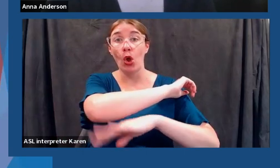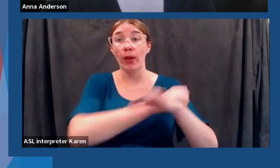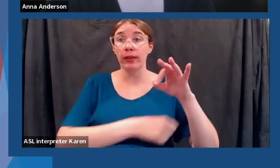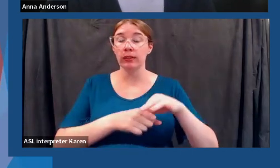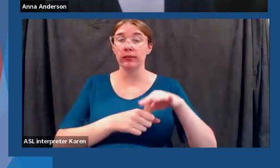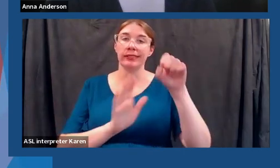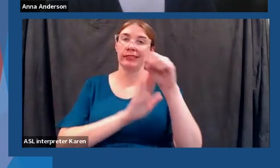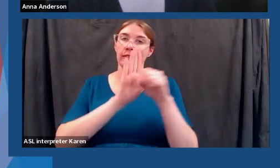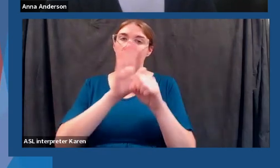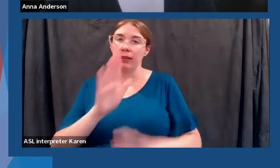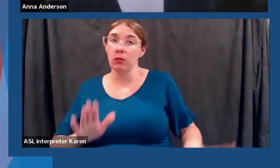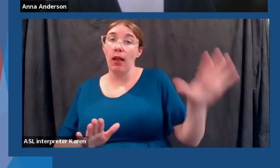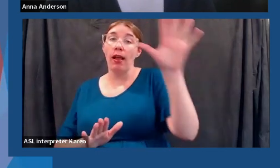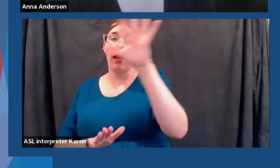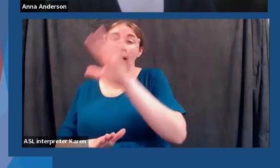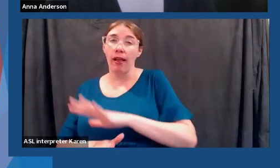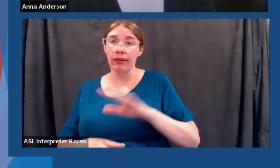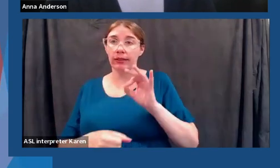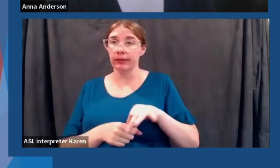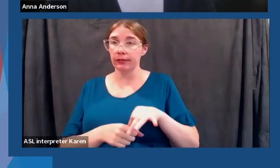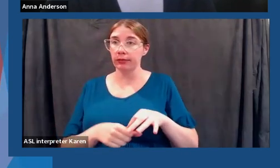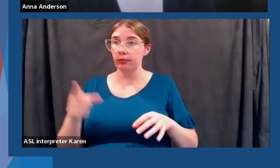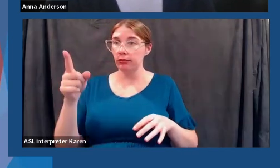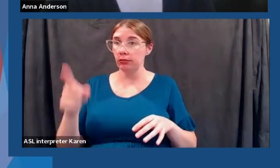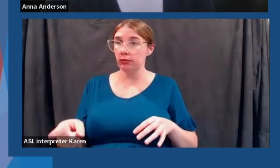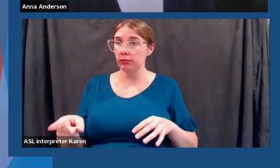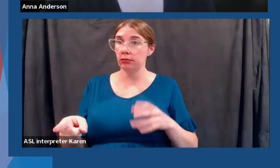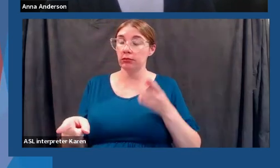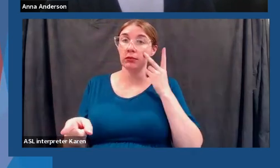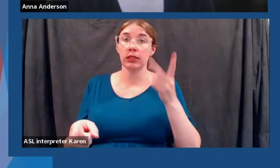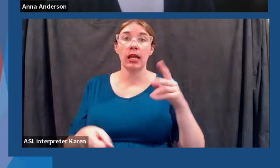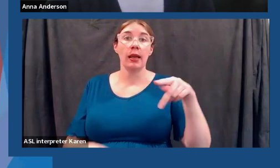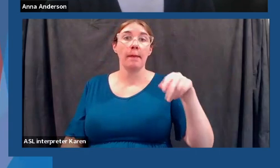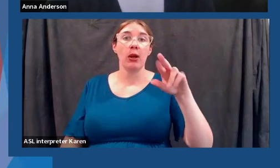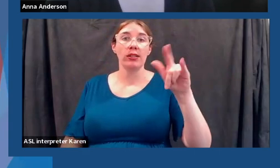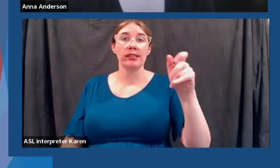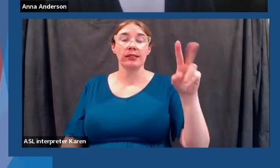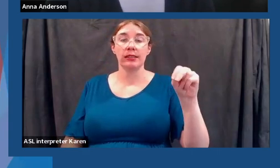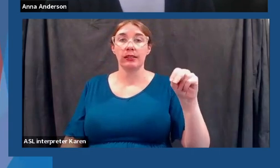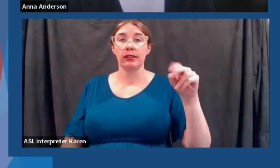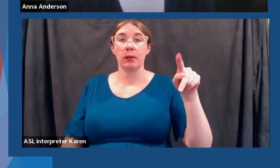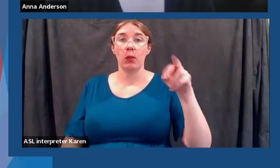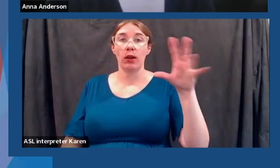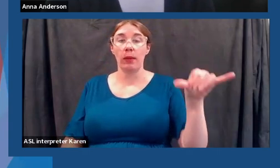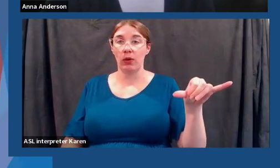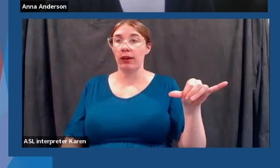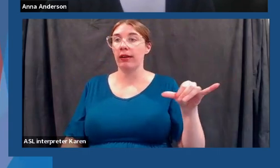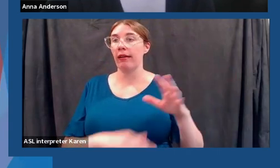statewide elections. So on this slide, you'll see that there's a partisan primary on the 13th.